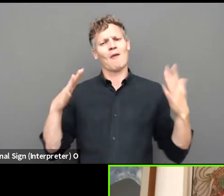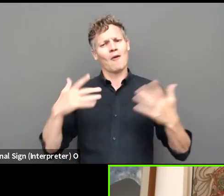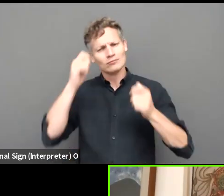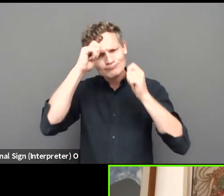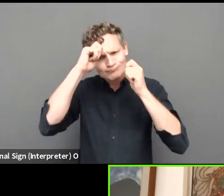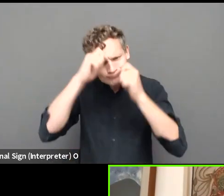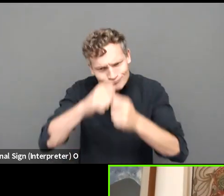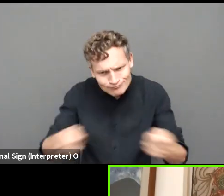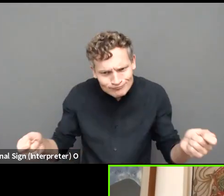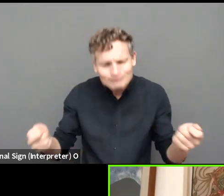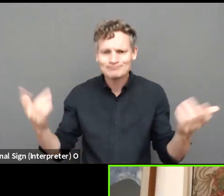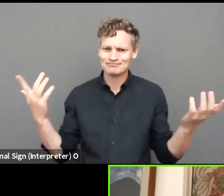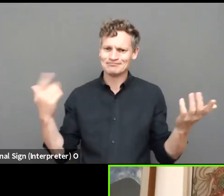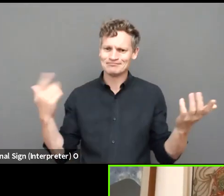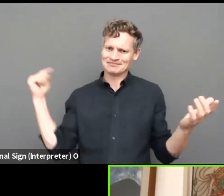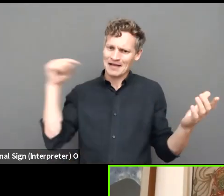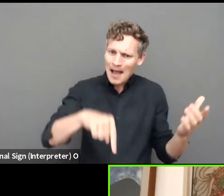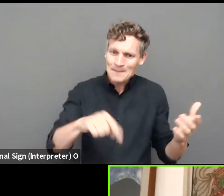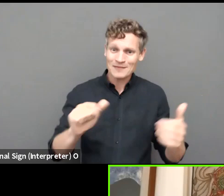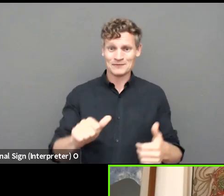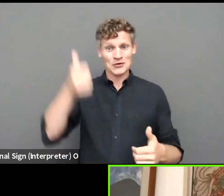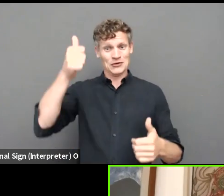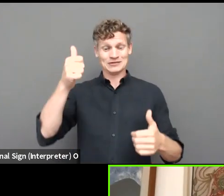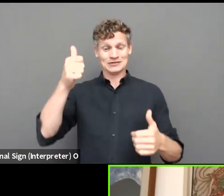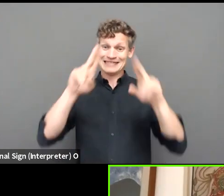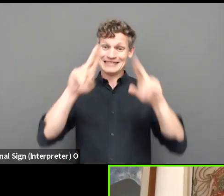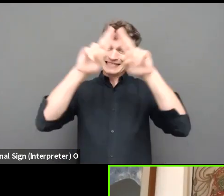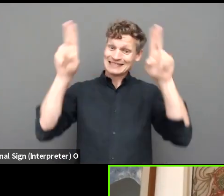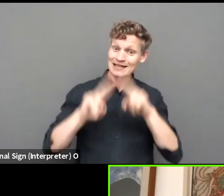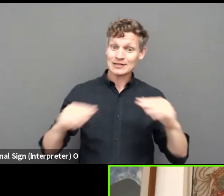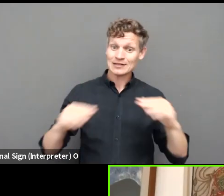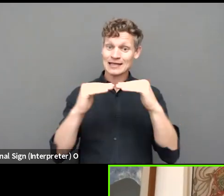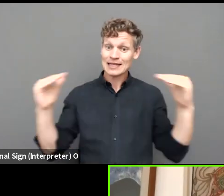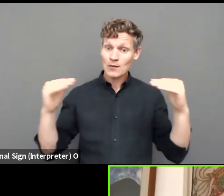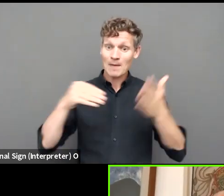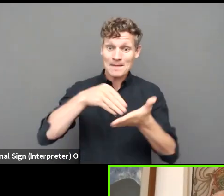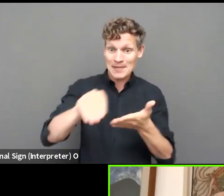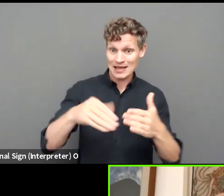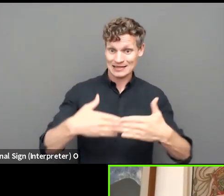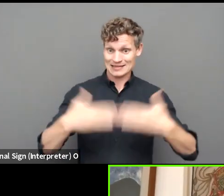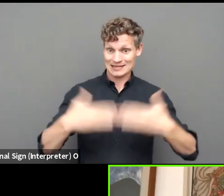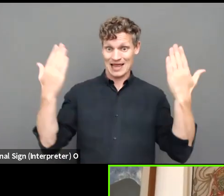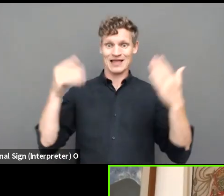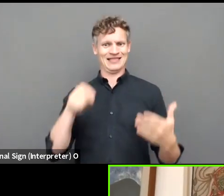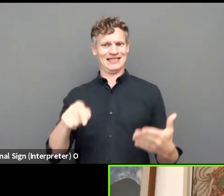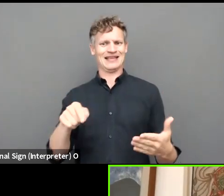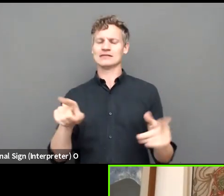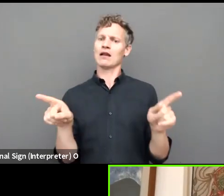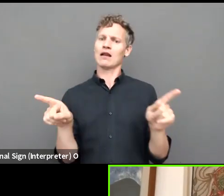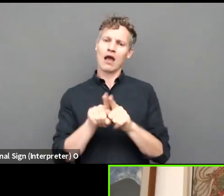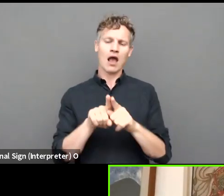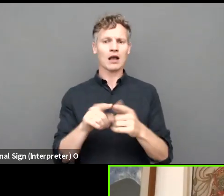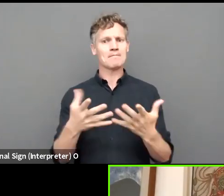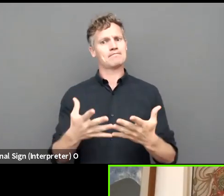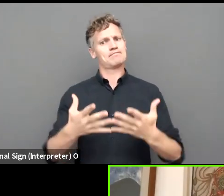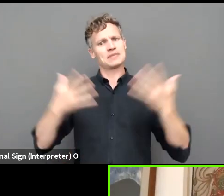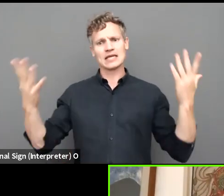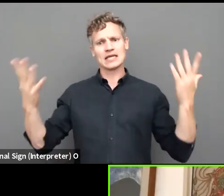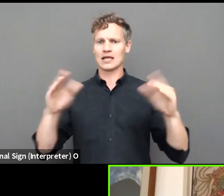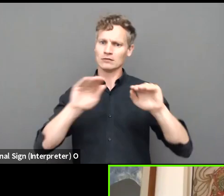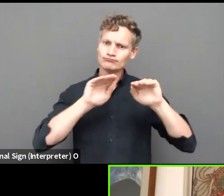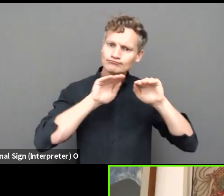first International Equal Pay Day, which serves as a stark reminder of the